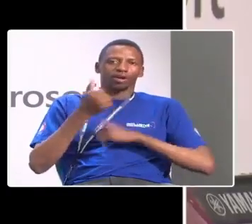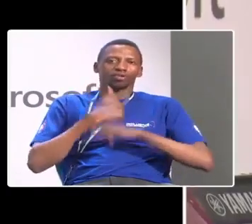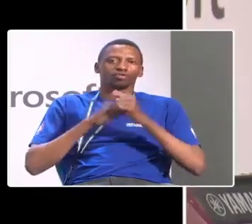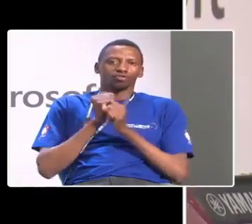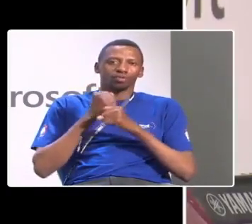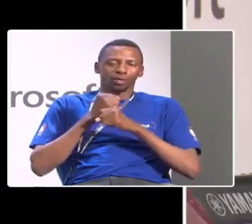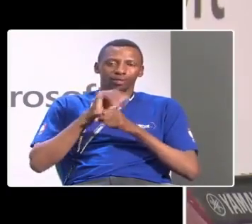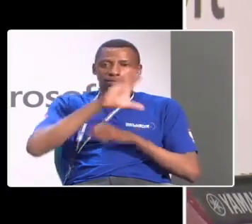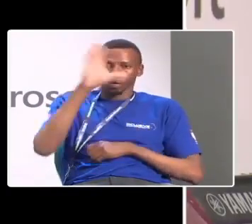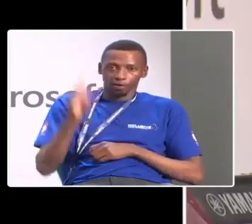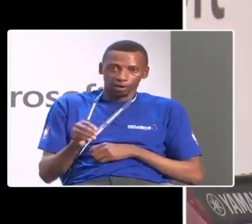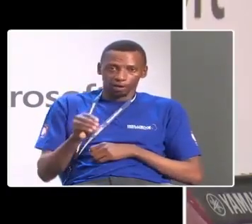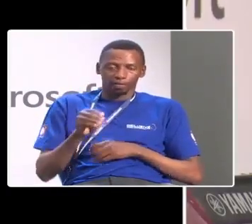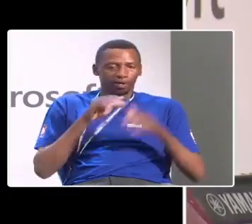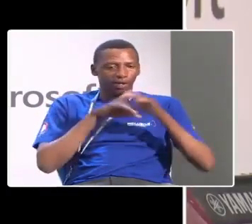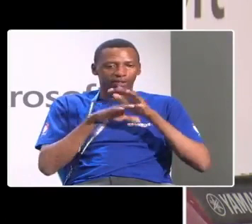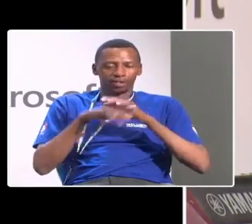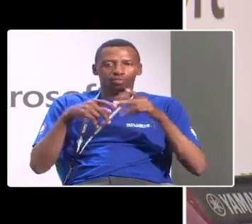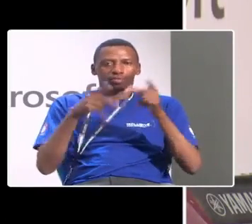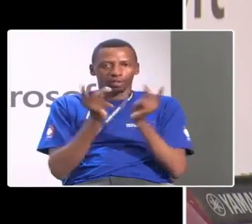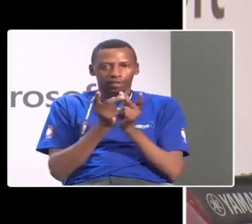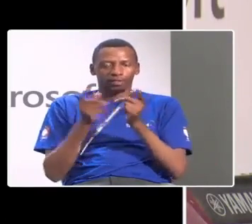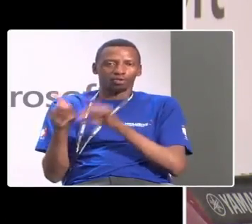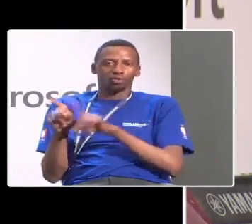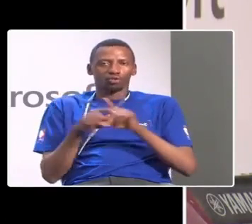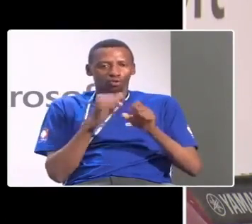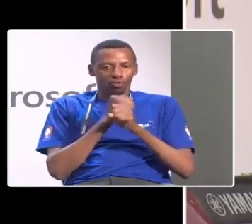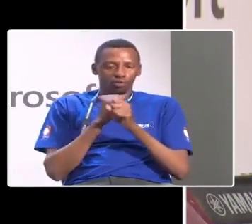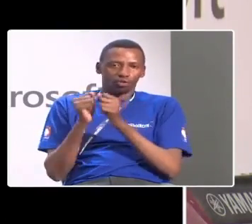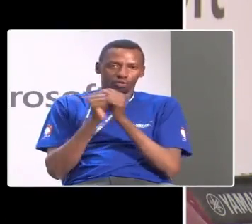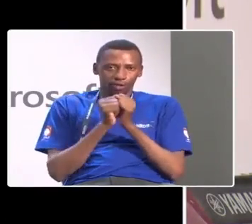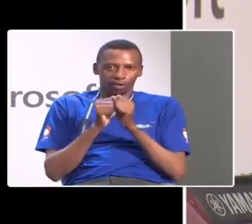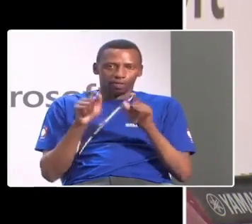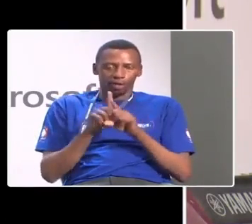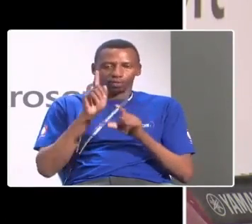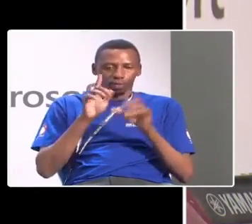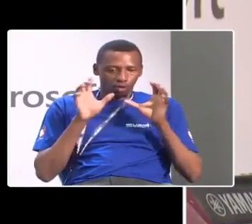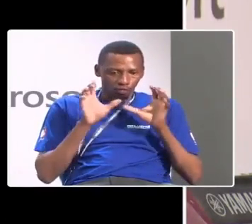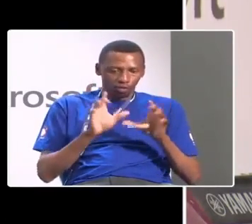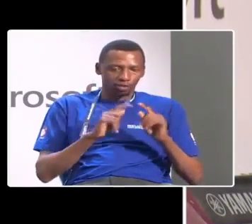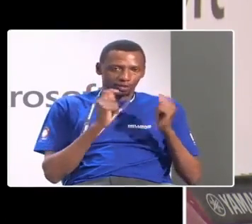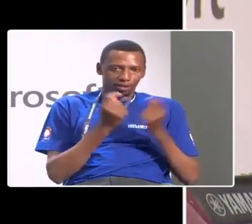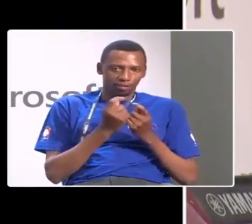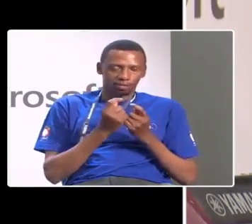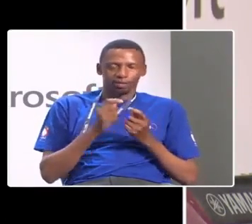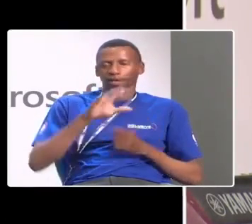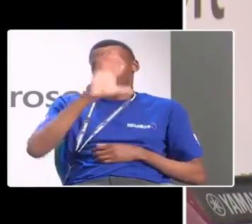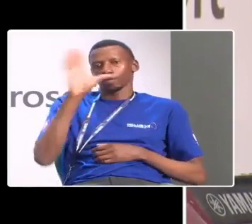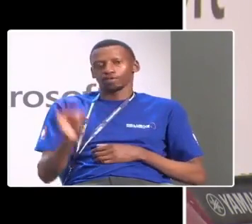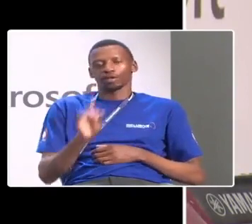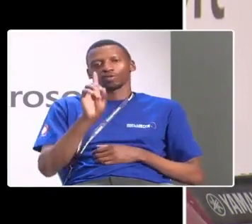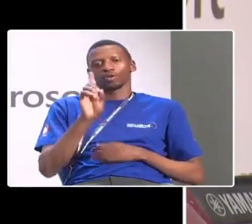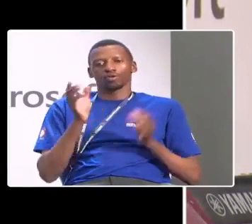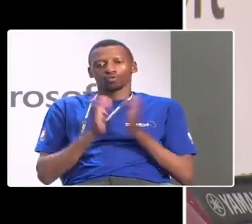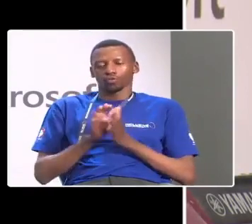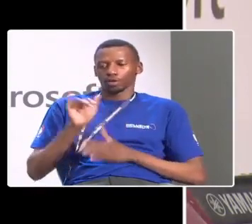place, but to do it together as one force, as one team, and as one continent. So with that, I'm going to